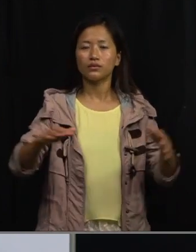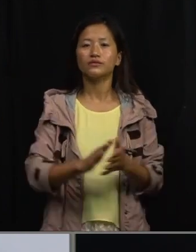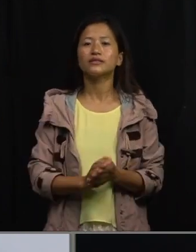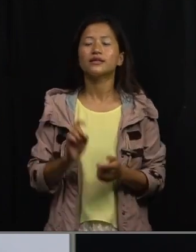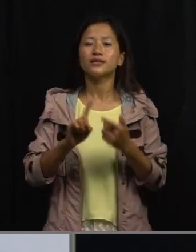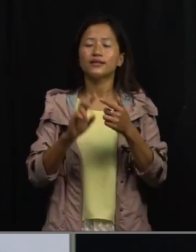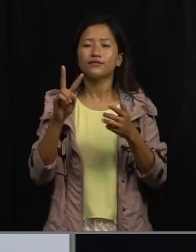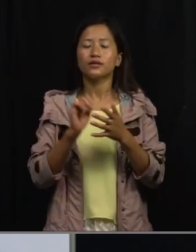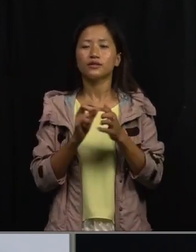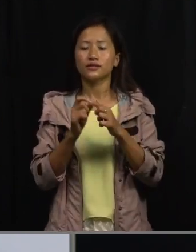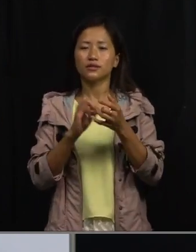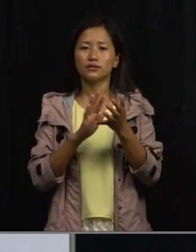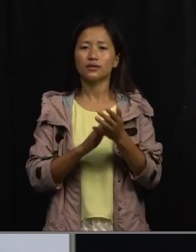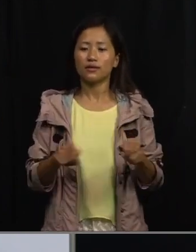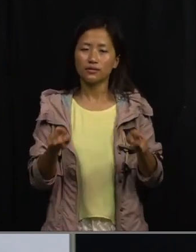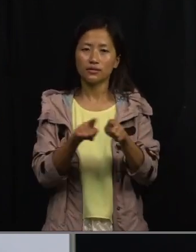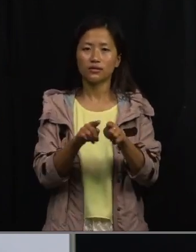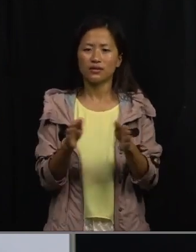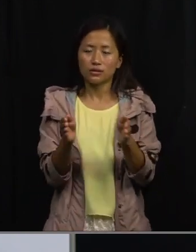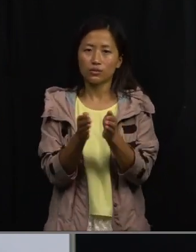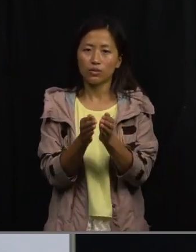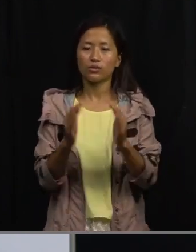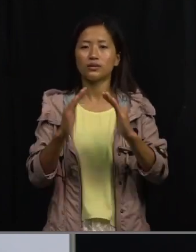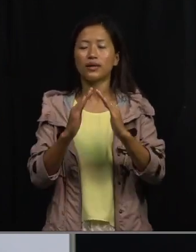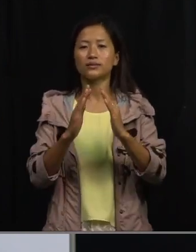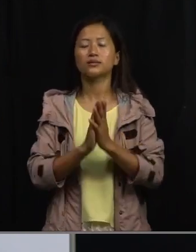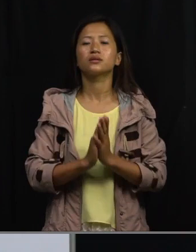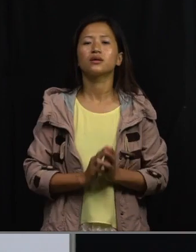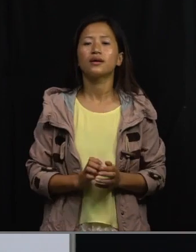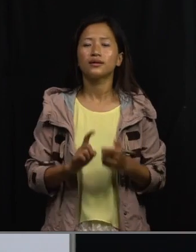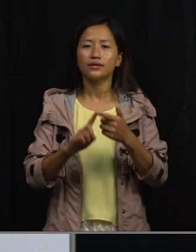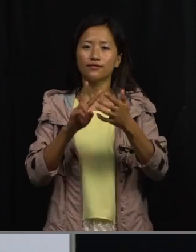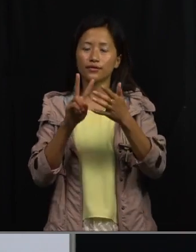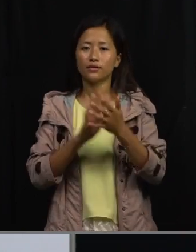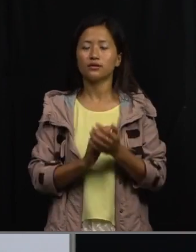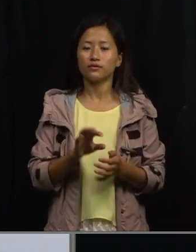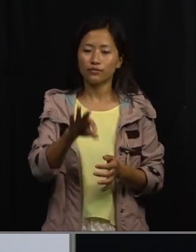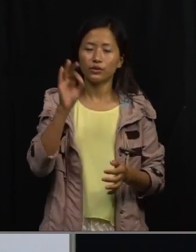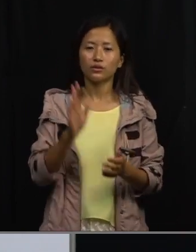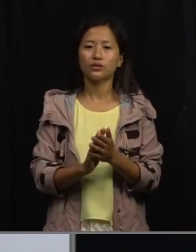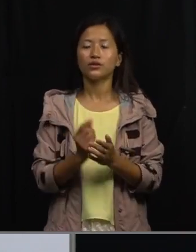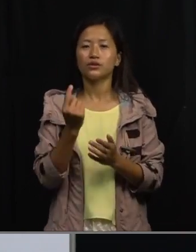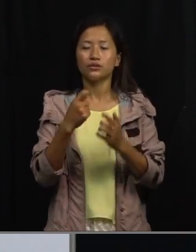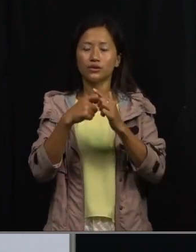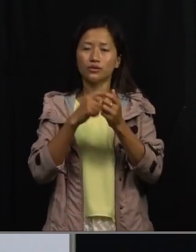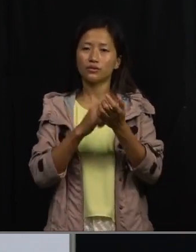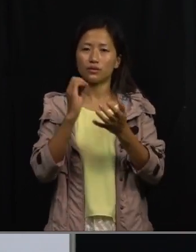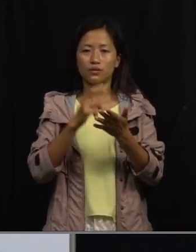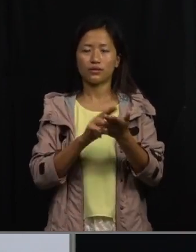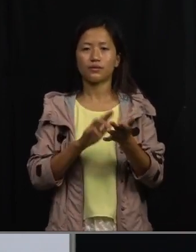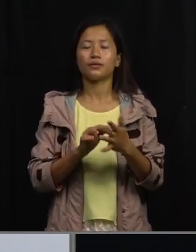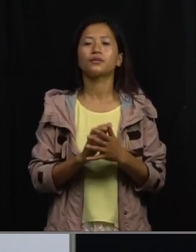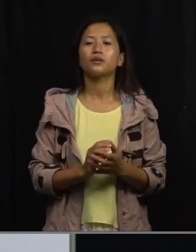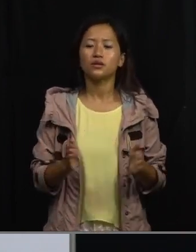evidence of long hut as well as small hut, and this evidence have been found in Ukraine. And